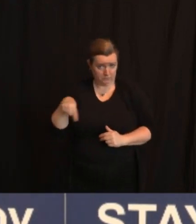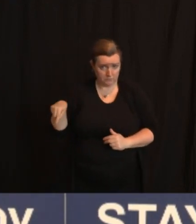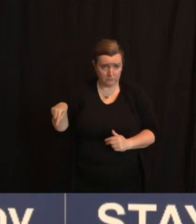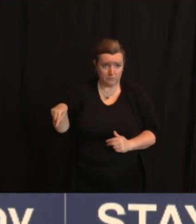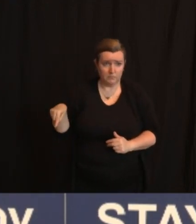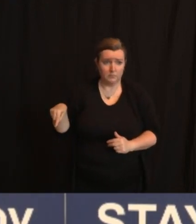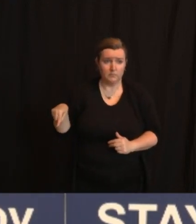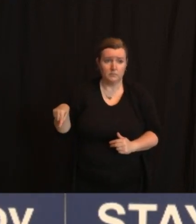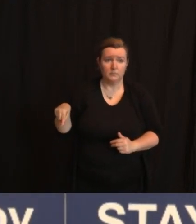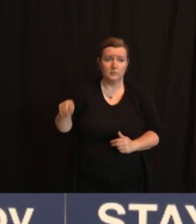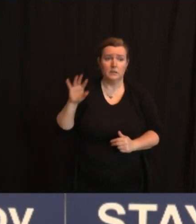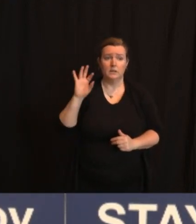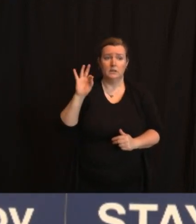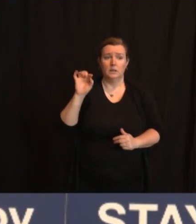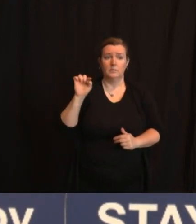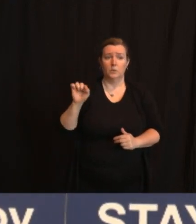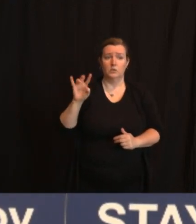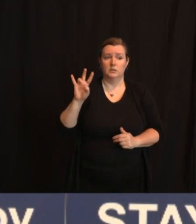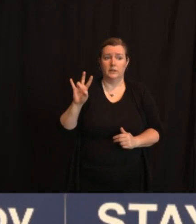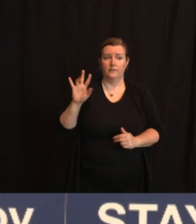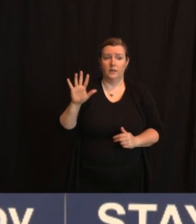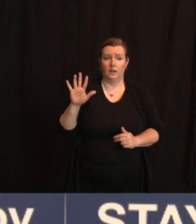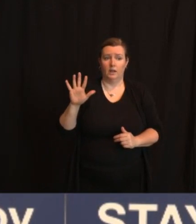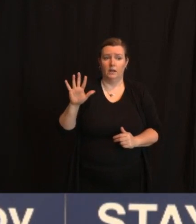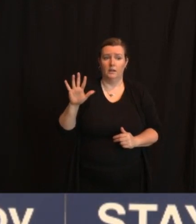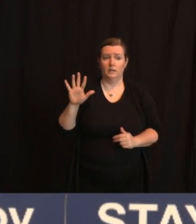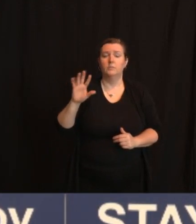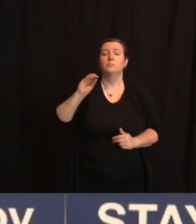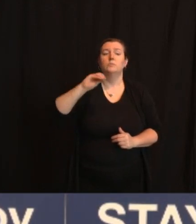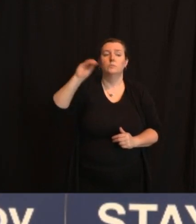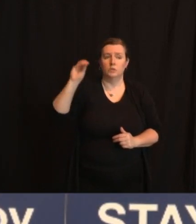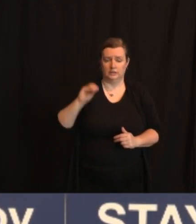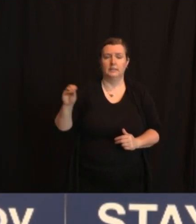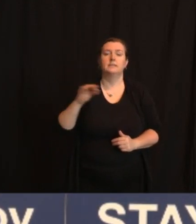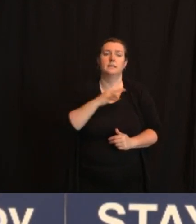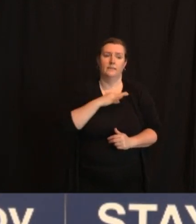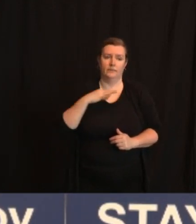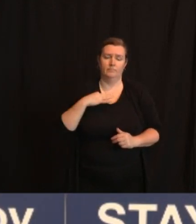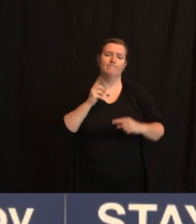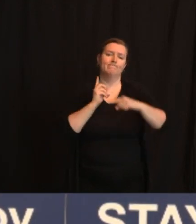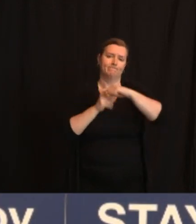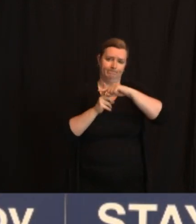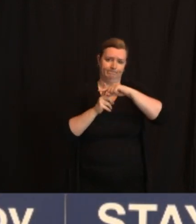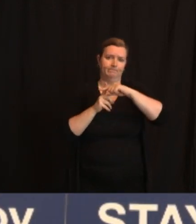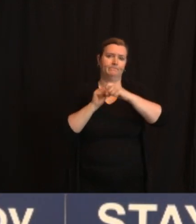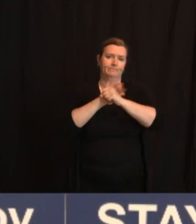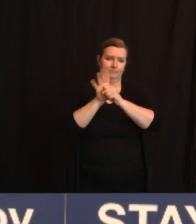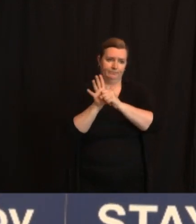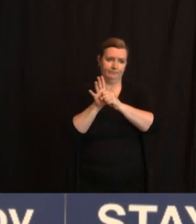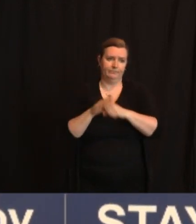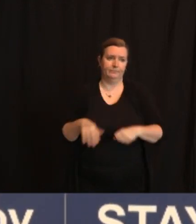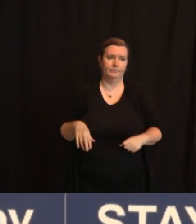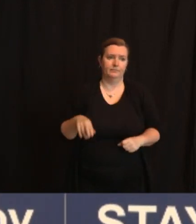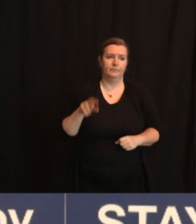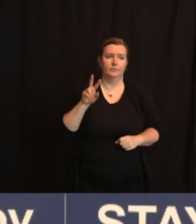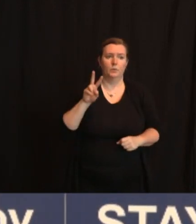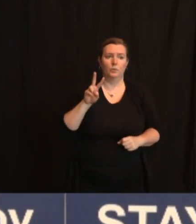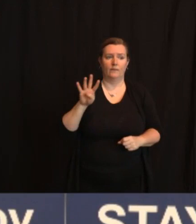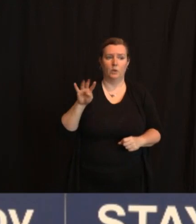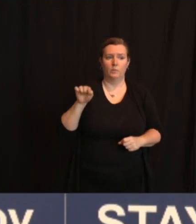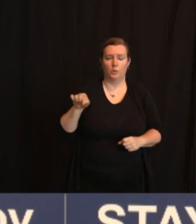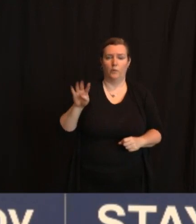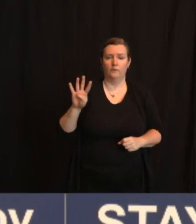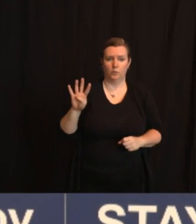9.75% of staff tested positive, and 24.4% of residents